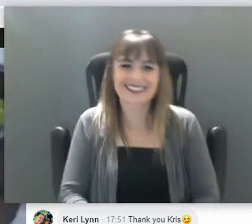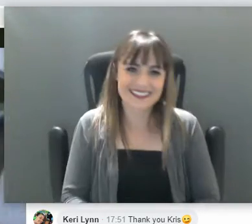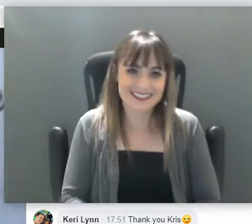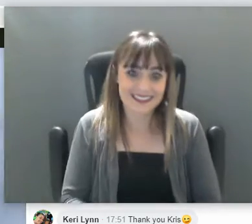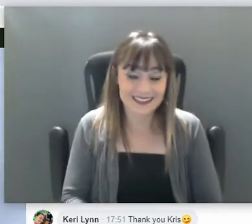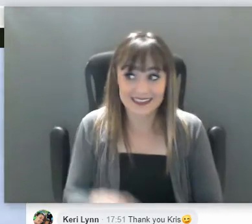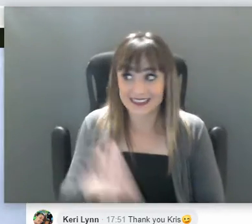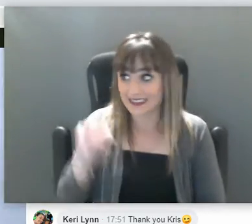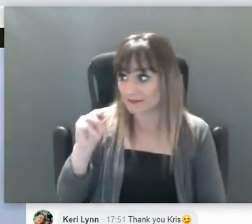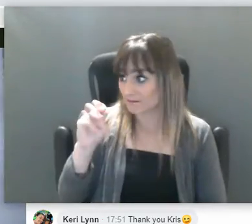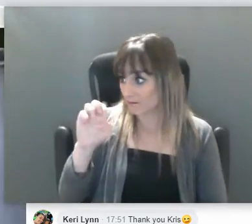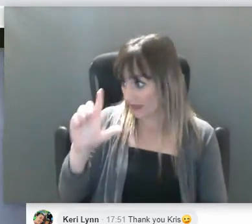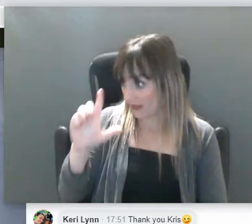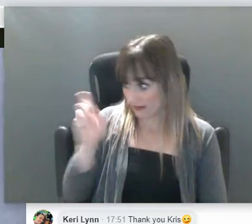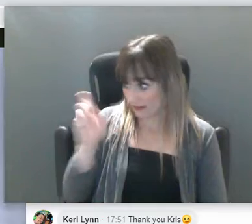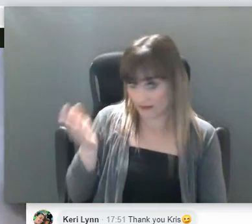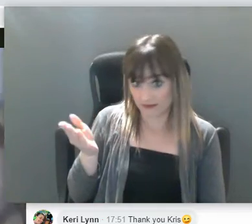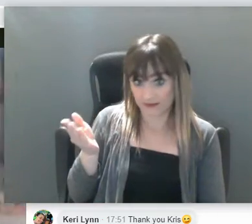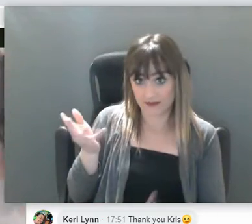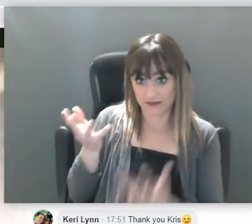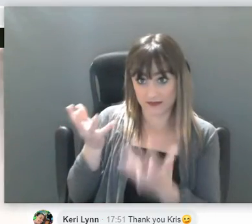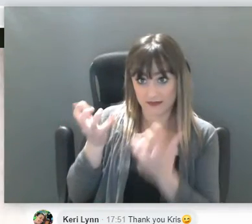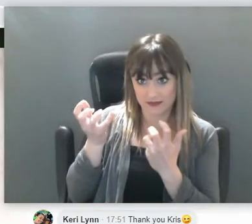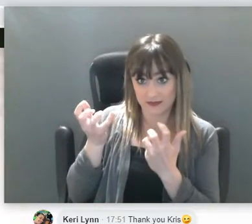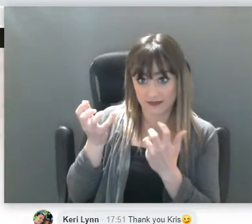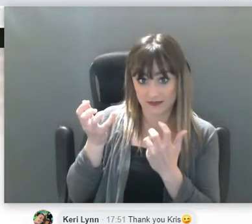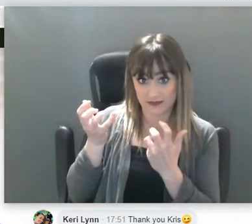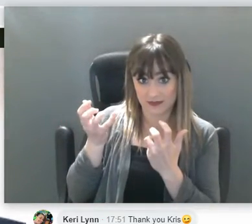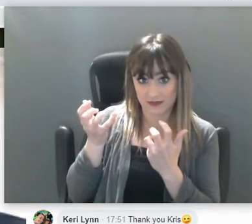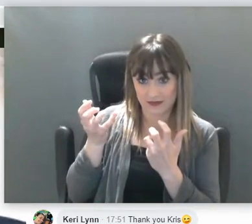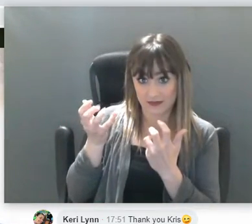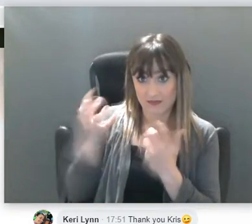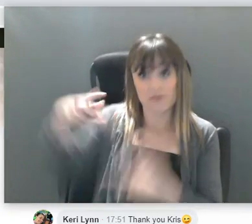Mel, do you want to give Pablo? What sound does he make?